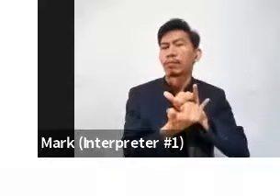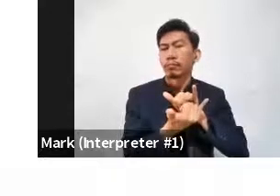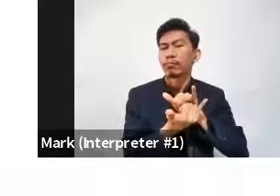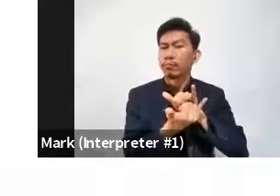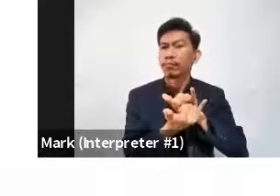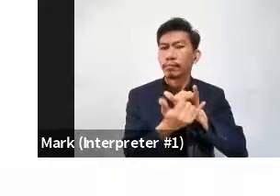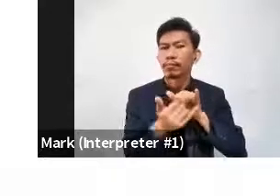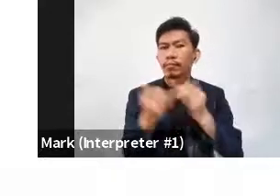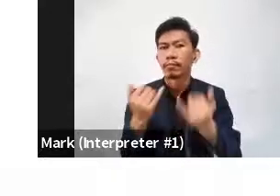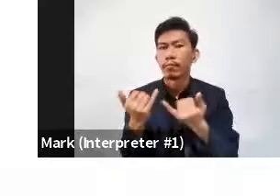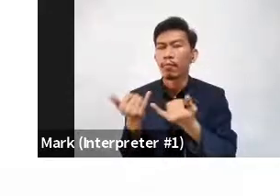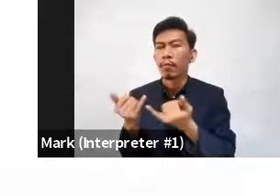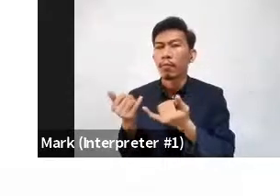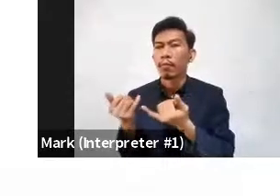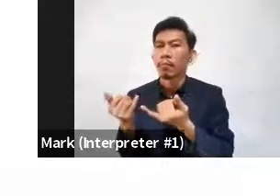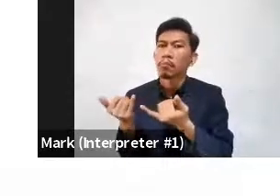our current